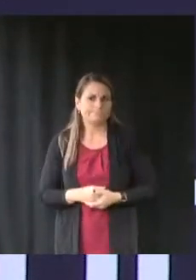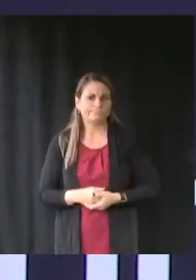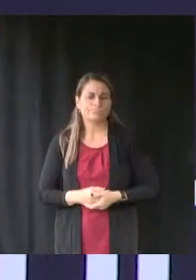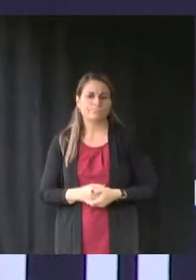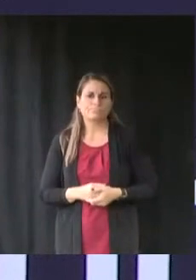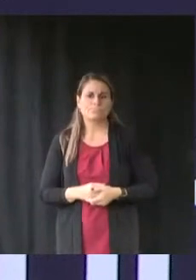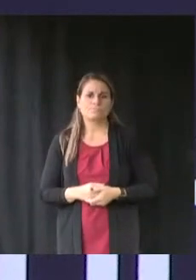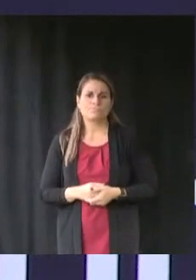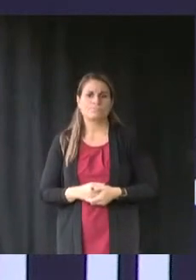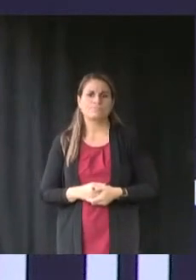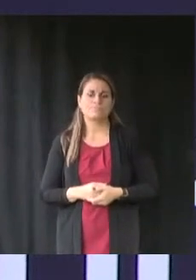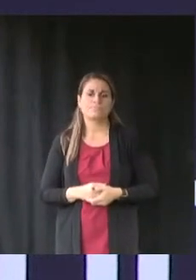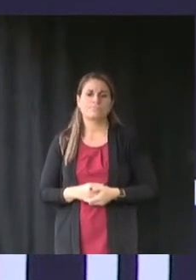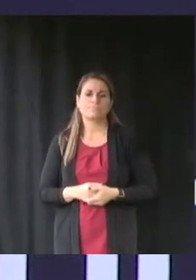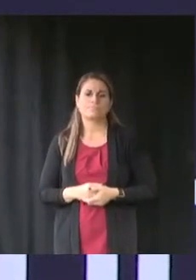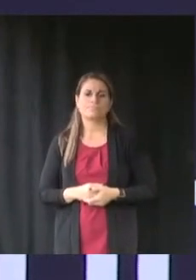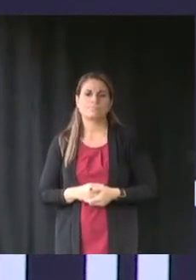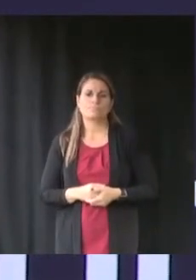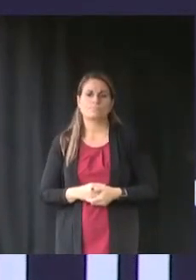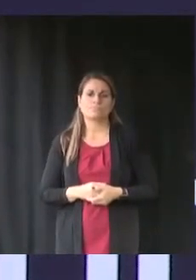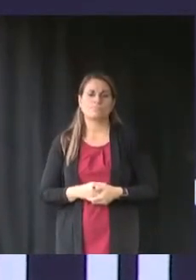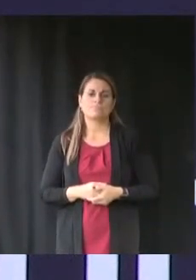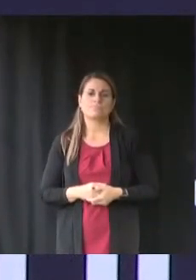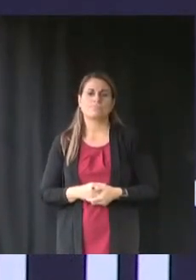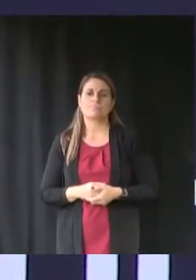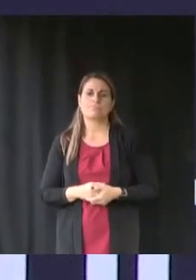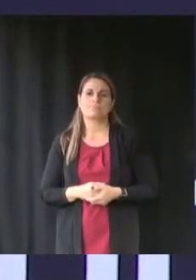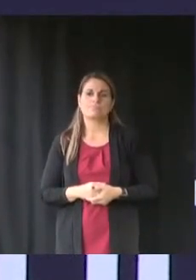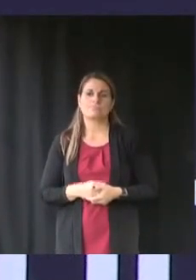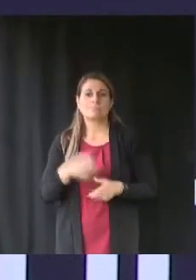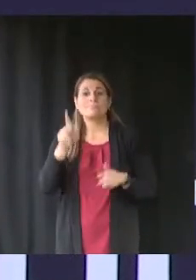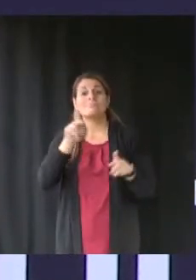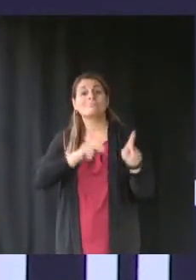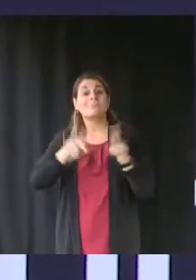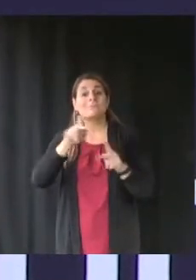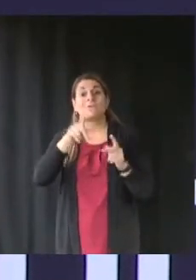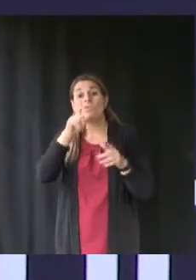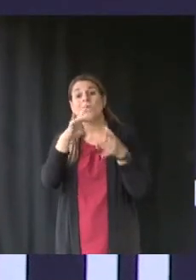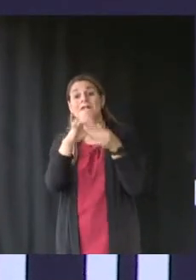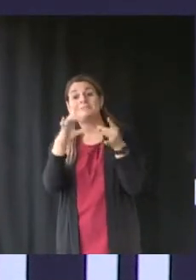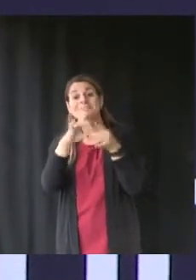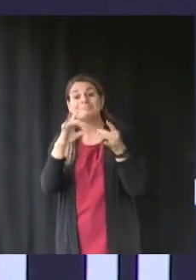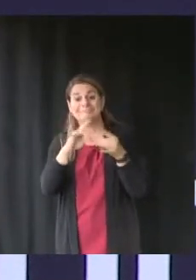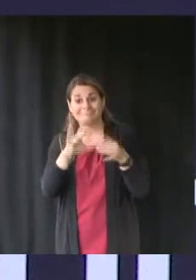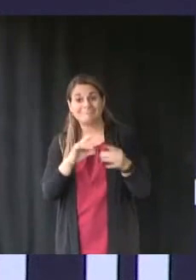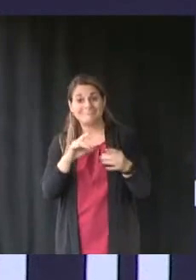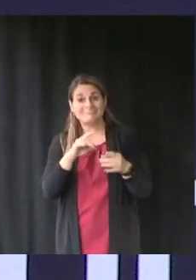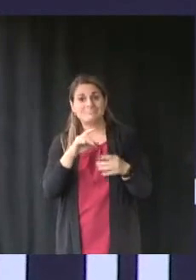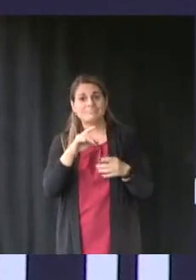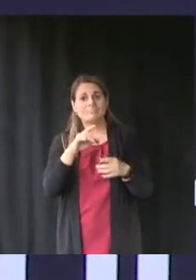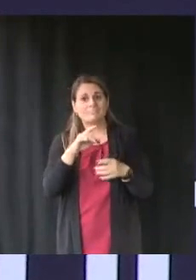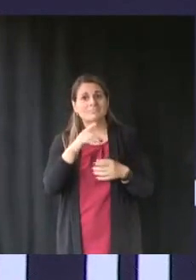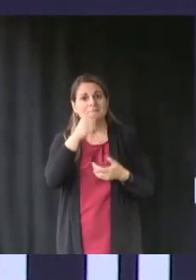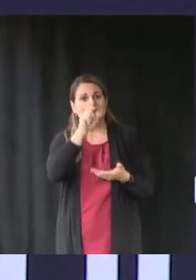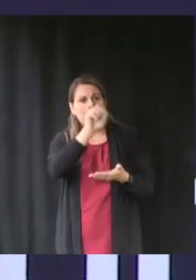You know, I've always said in politics, the people that you mention in an event like this never remember that you've mentioned them. The people that you forget never